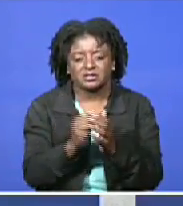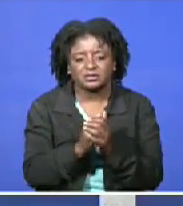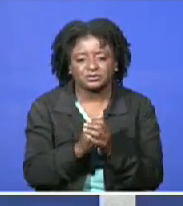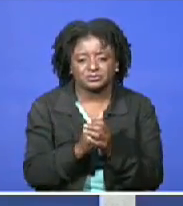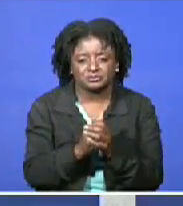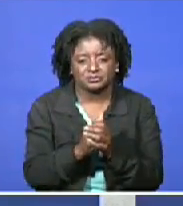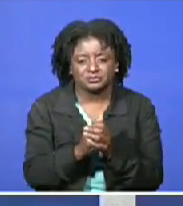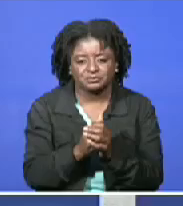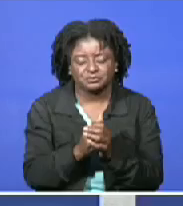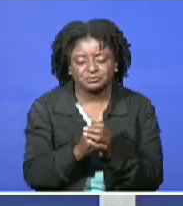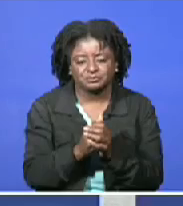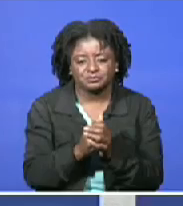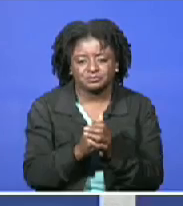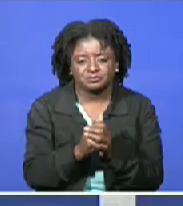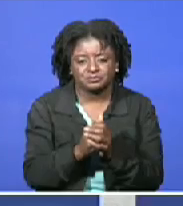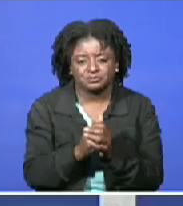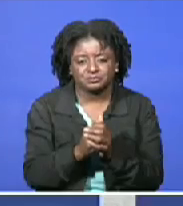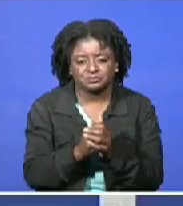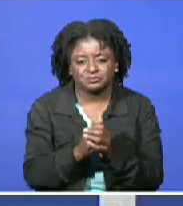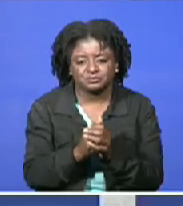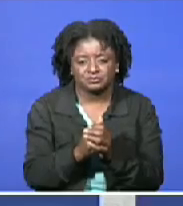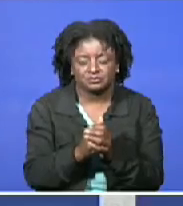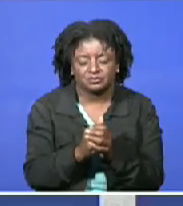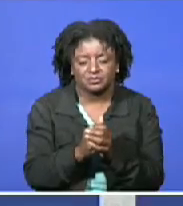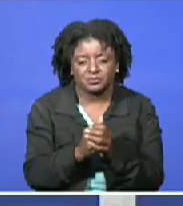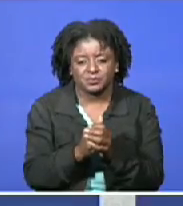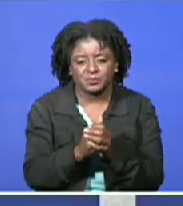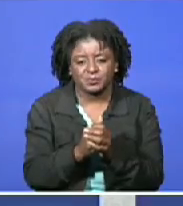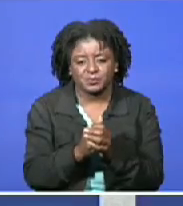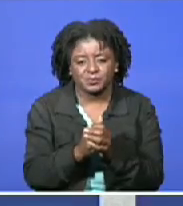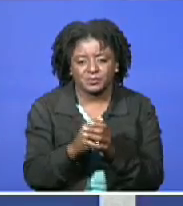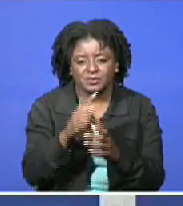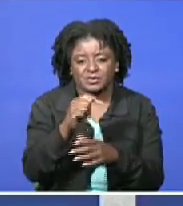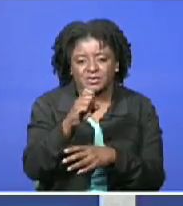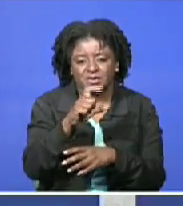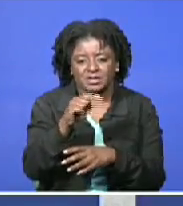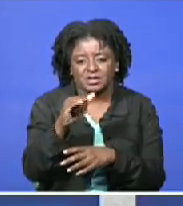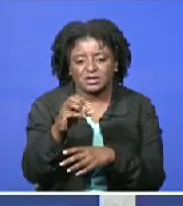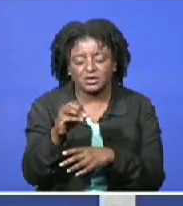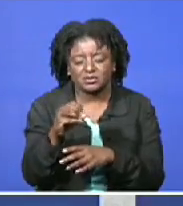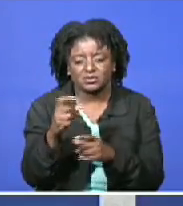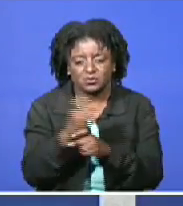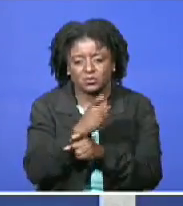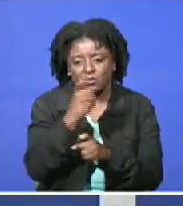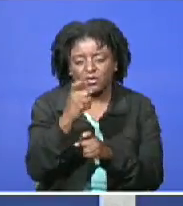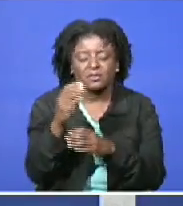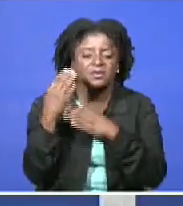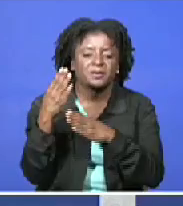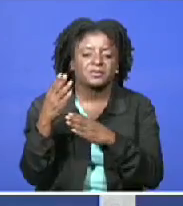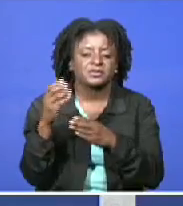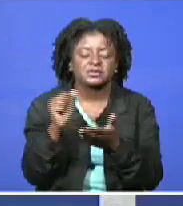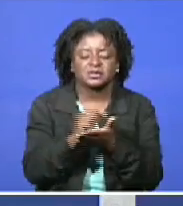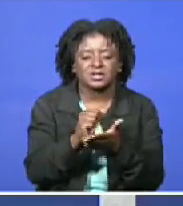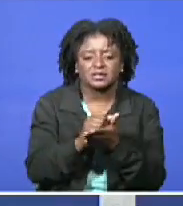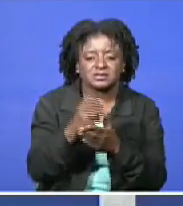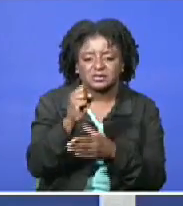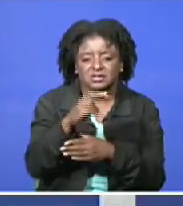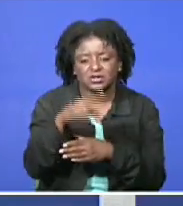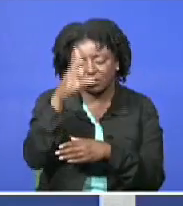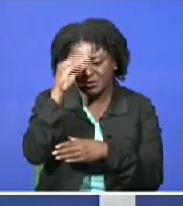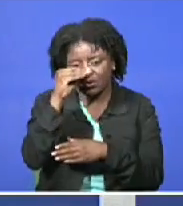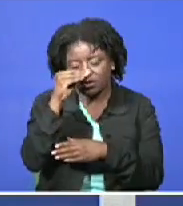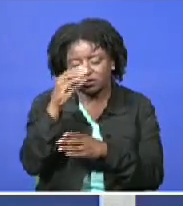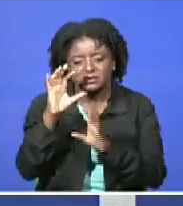only game against UCLA. Well, Telios won the Bahamas Scholastic Association Senior Boys Basketball Championship on